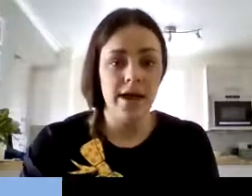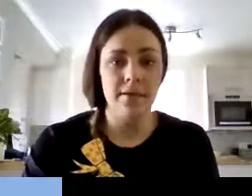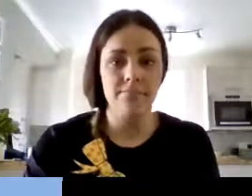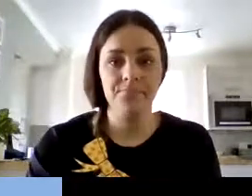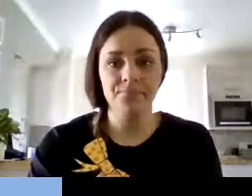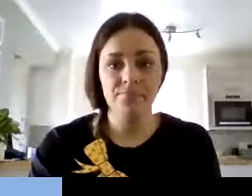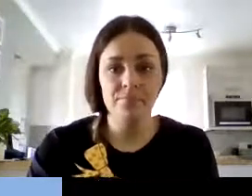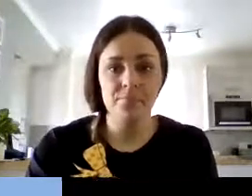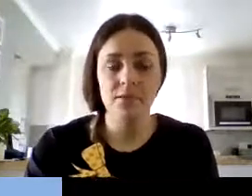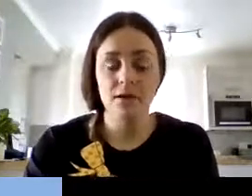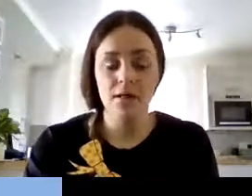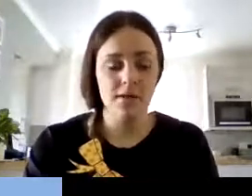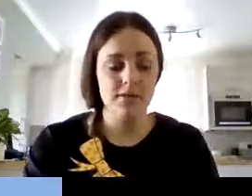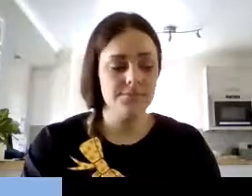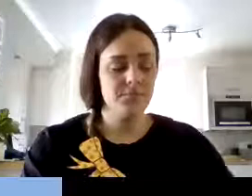Okay.